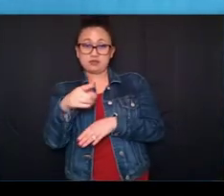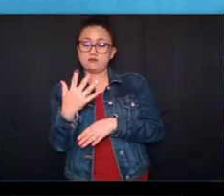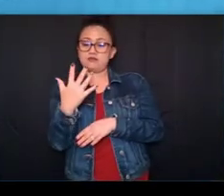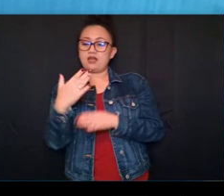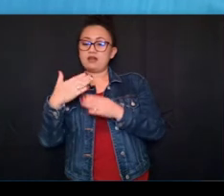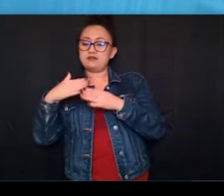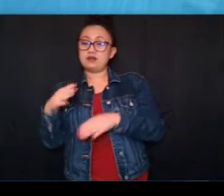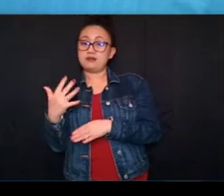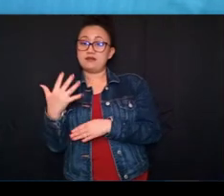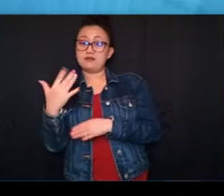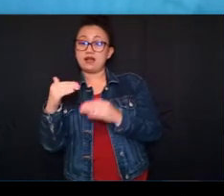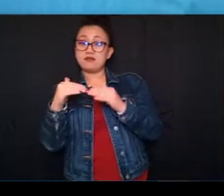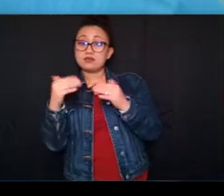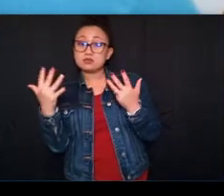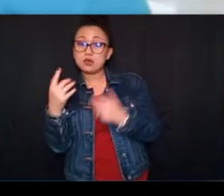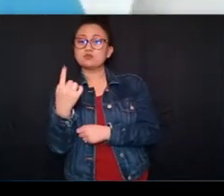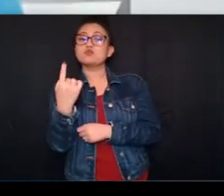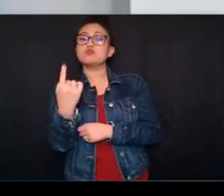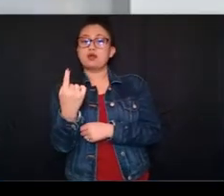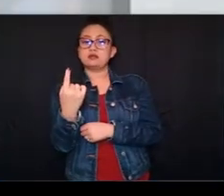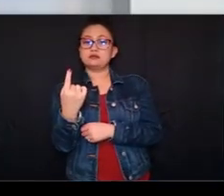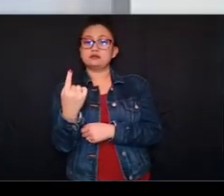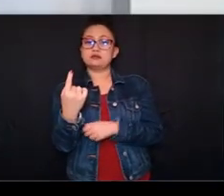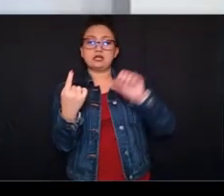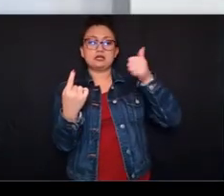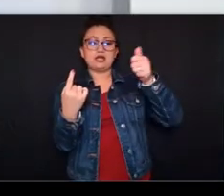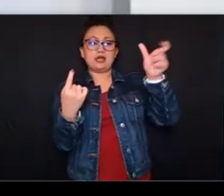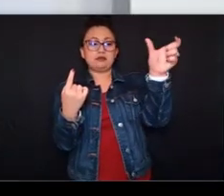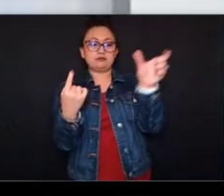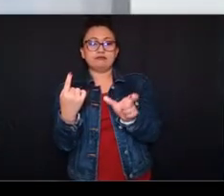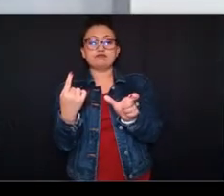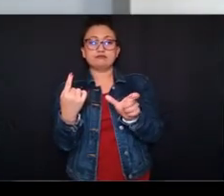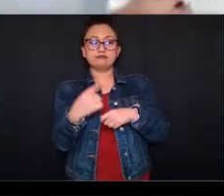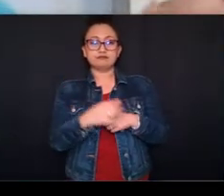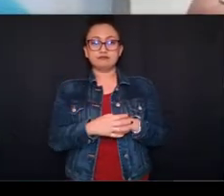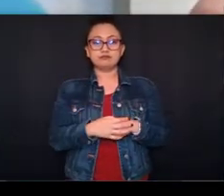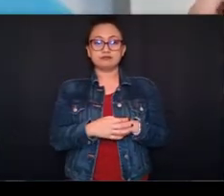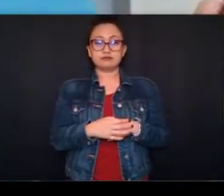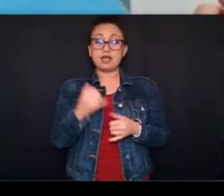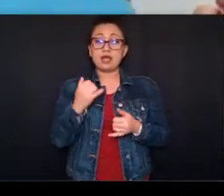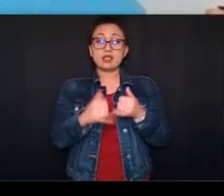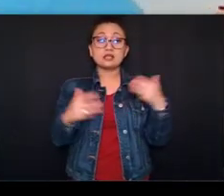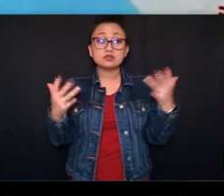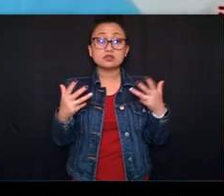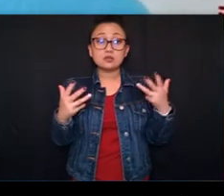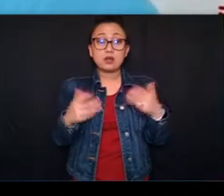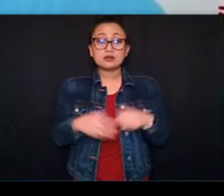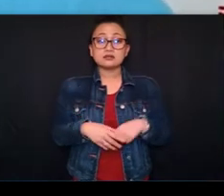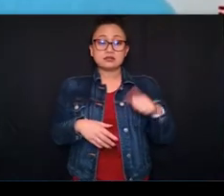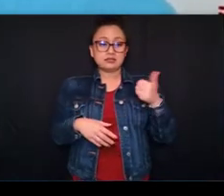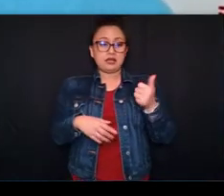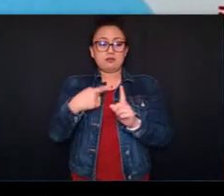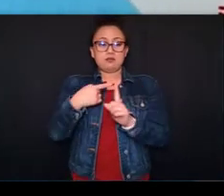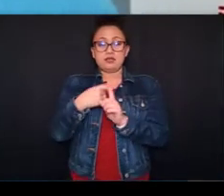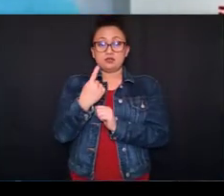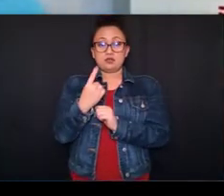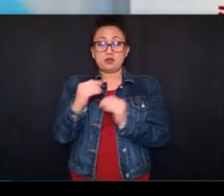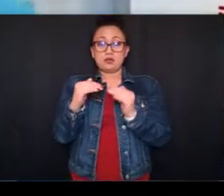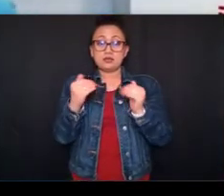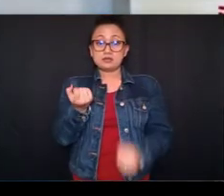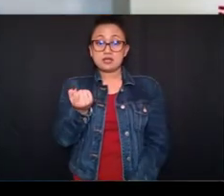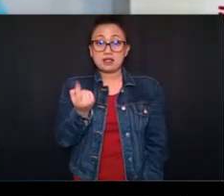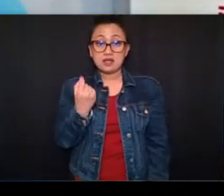still have our plus 10 that we haven't handled yet. Okay? And the very last thing, there's nothing else to do. 10 plus 1 is 11,